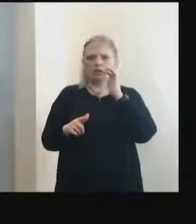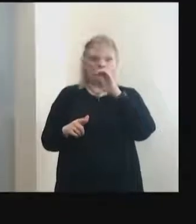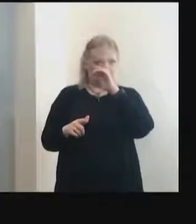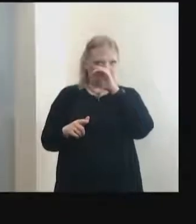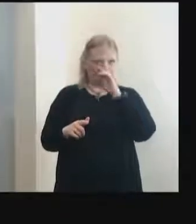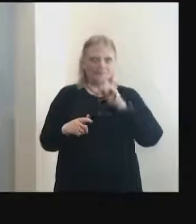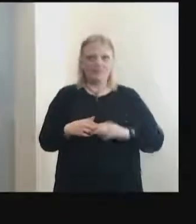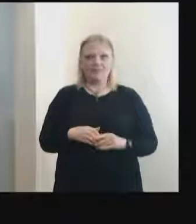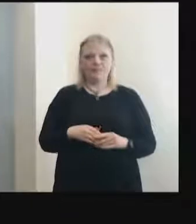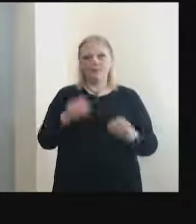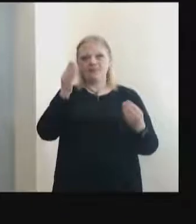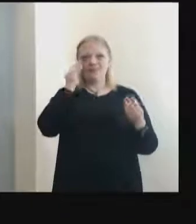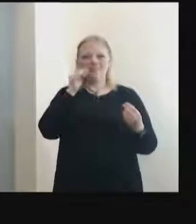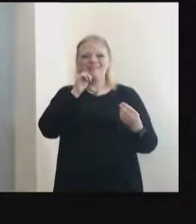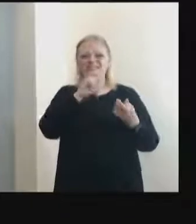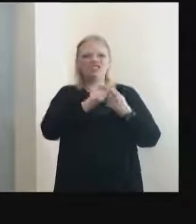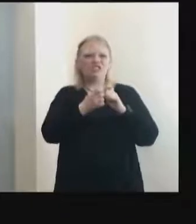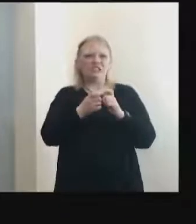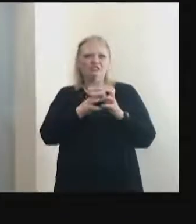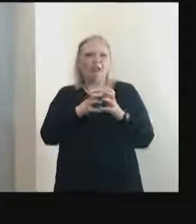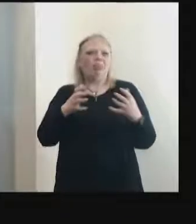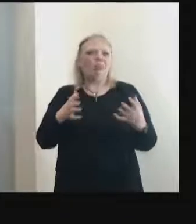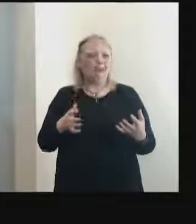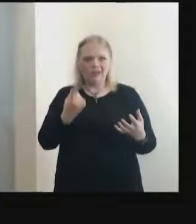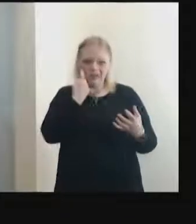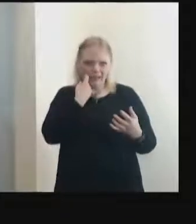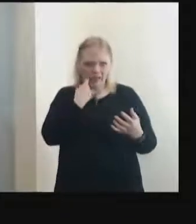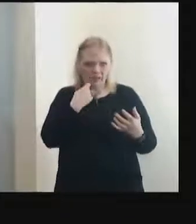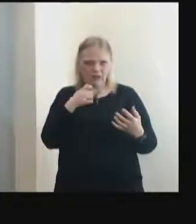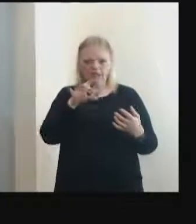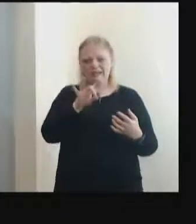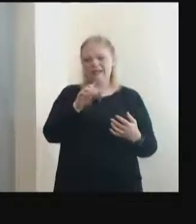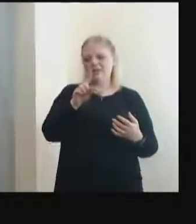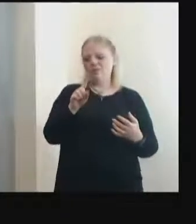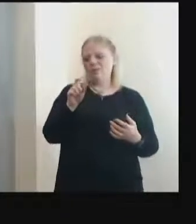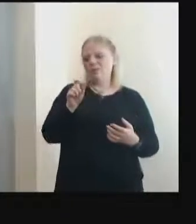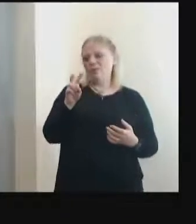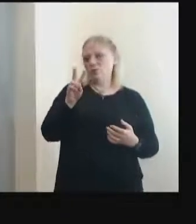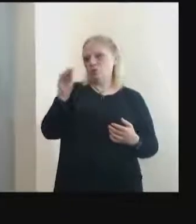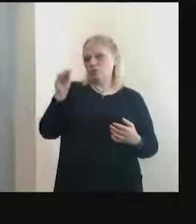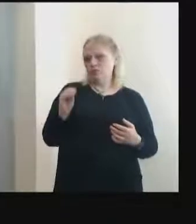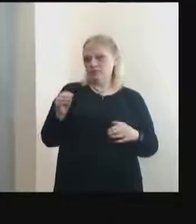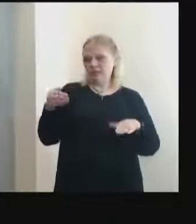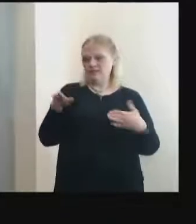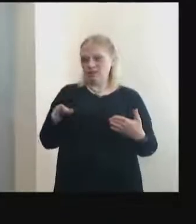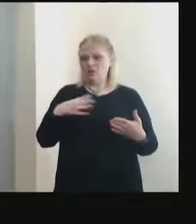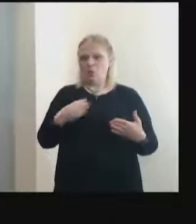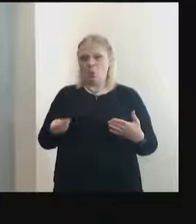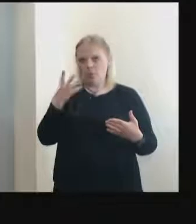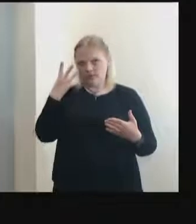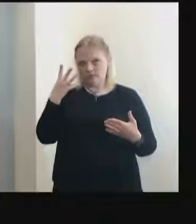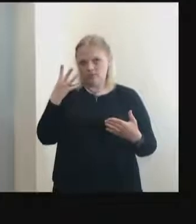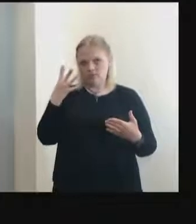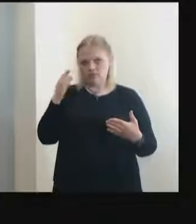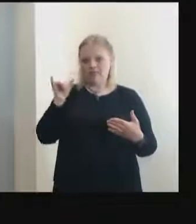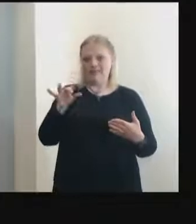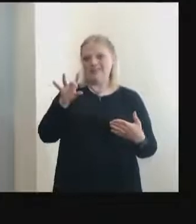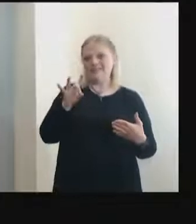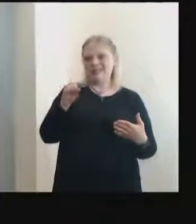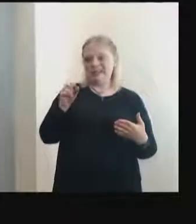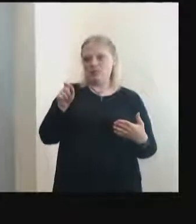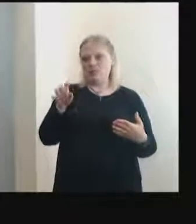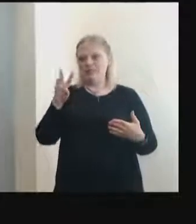look at this data really hasn't changed a whole lot lately. 81.2% of deaths are whites. They make up 80.6%